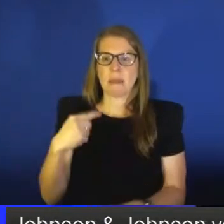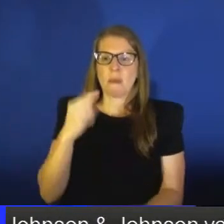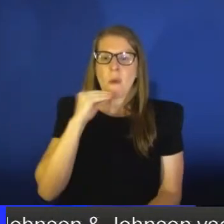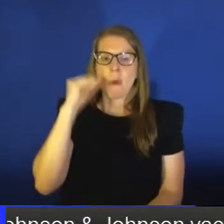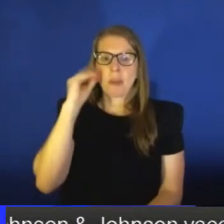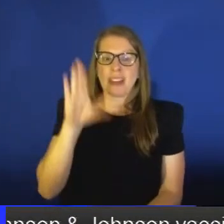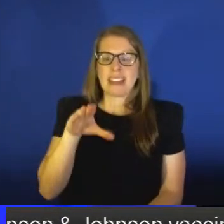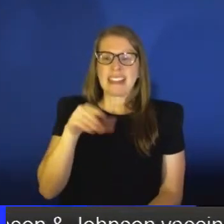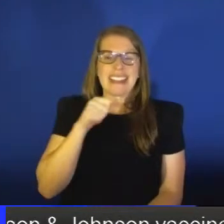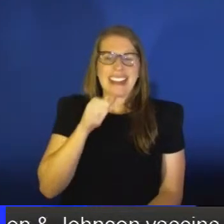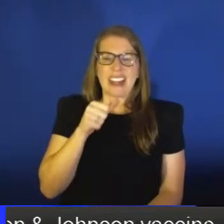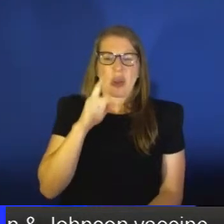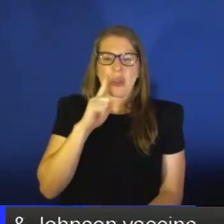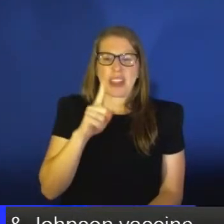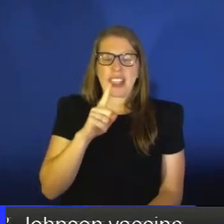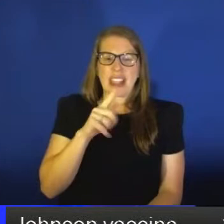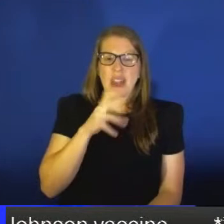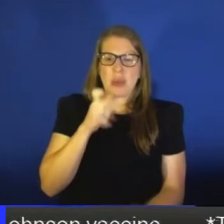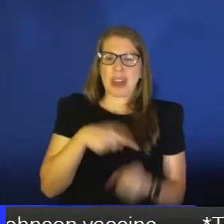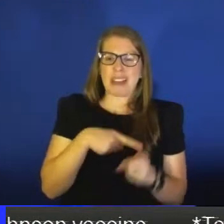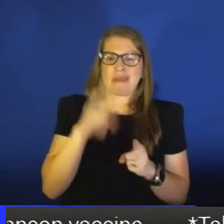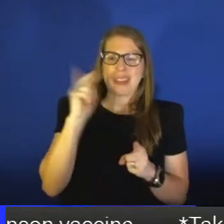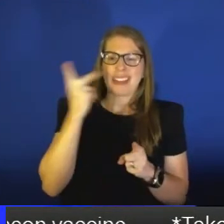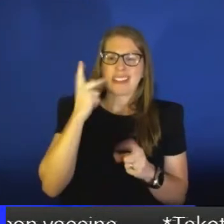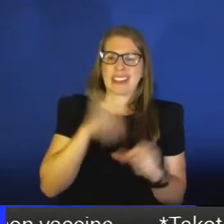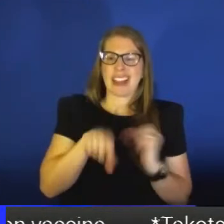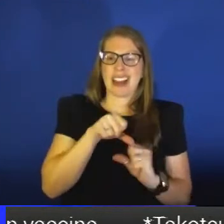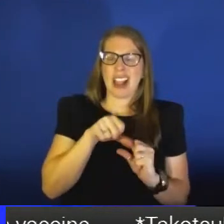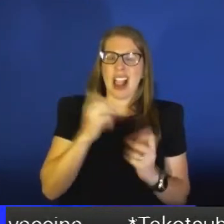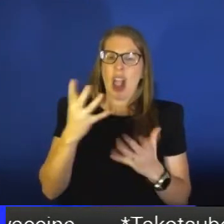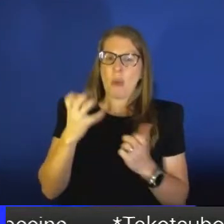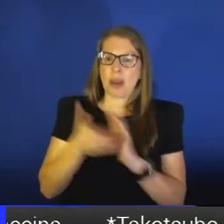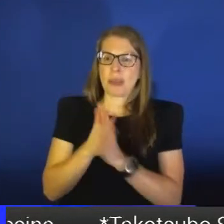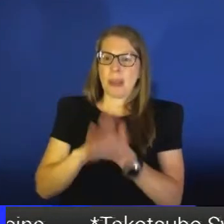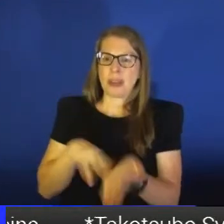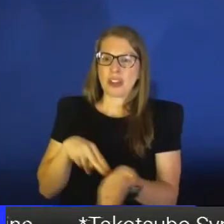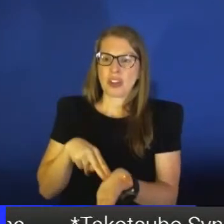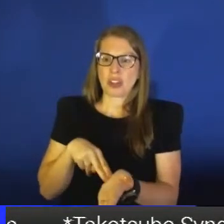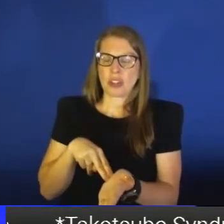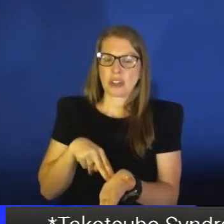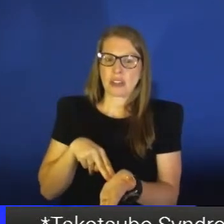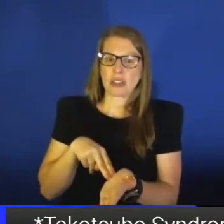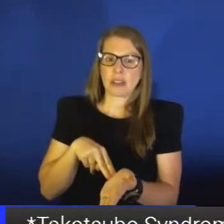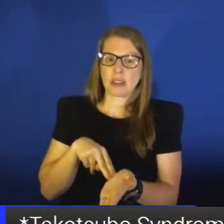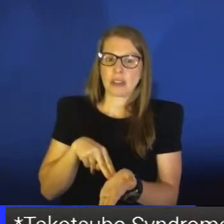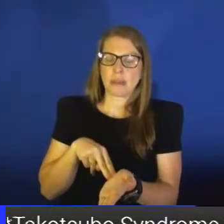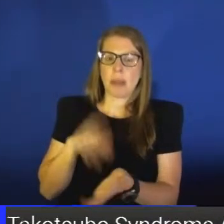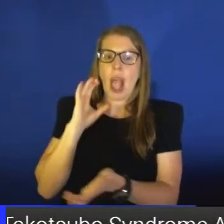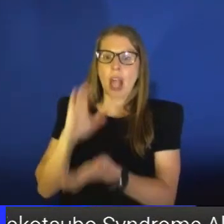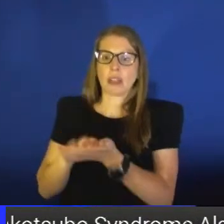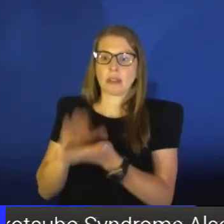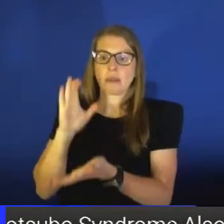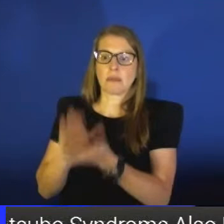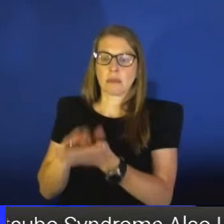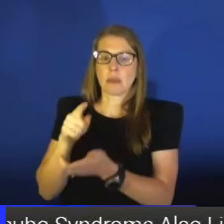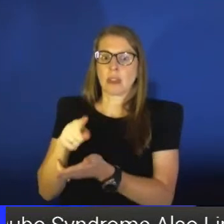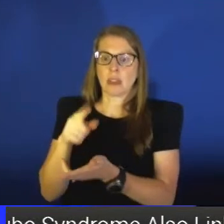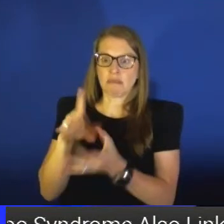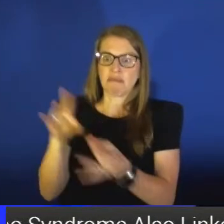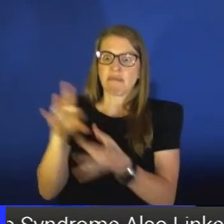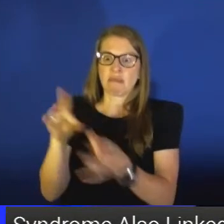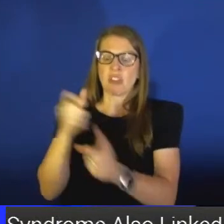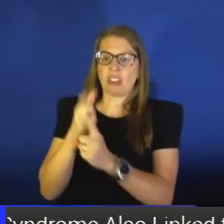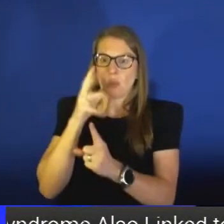think I'm going to go into political science. I want to be a nurse. All along, my husband had said Claire would just be great in